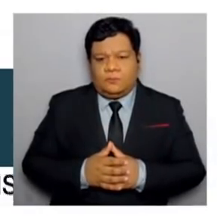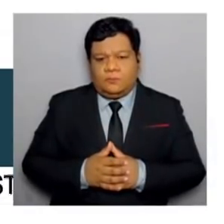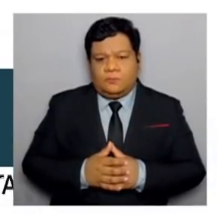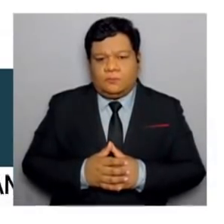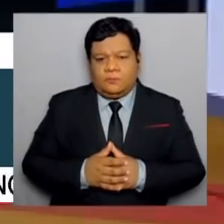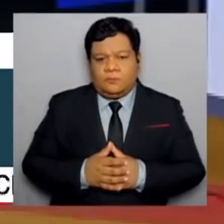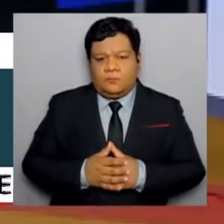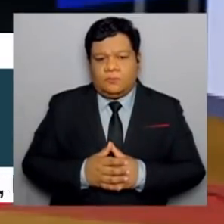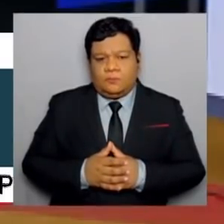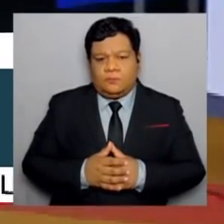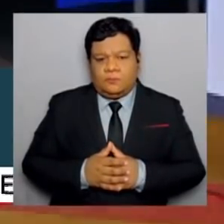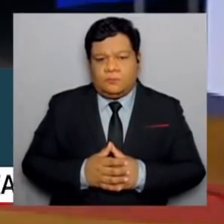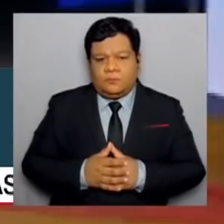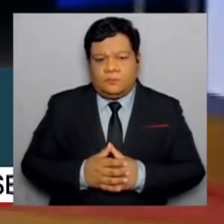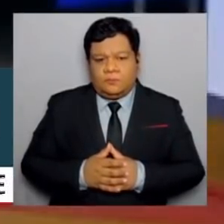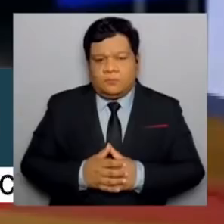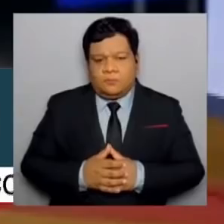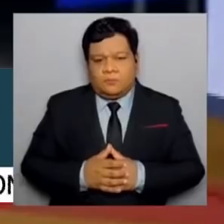Attorney Marañon?